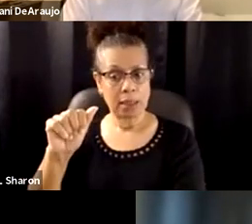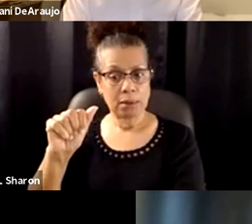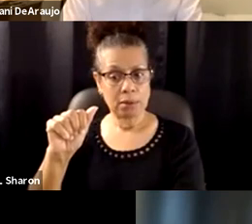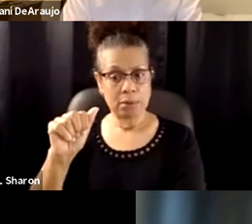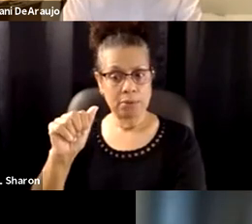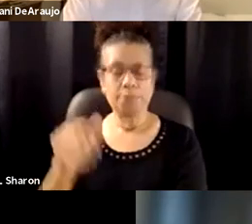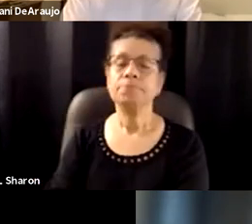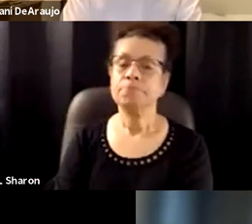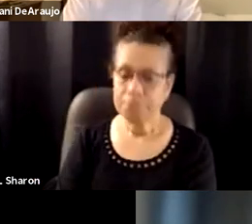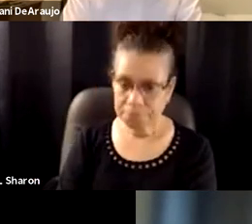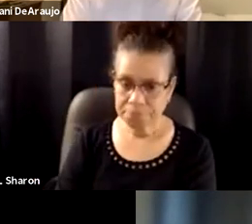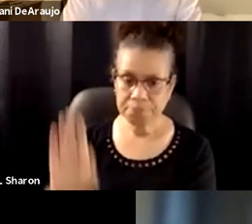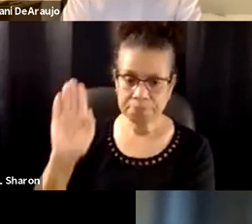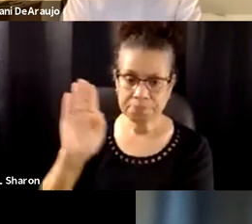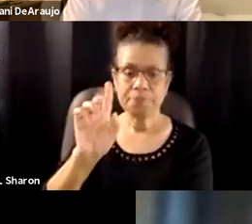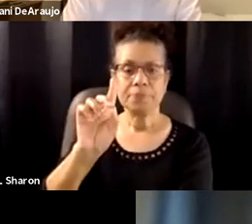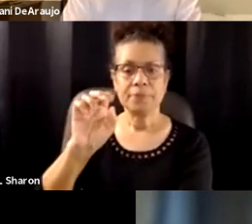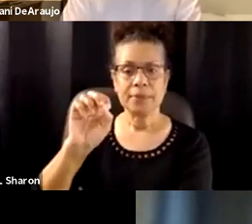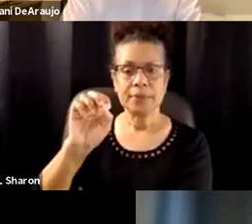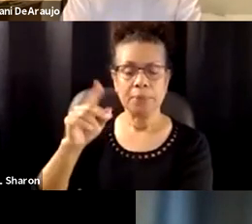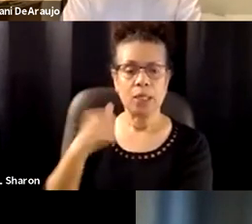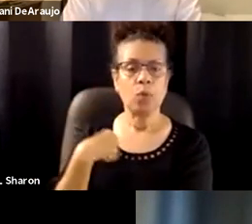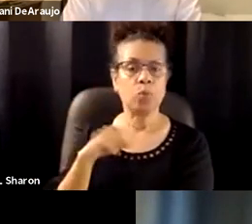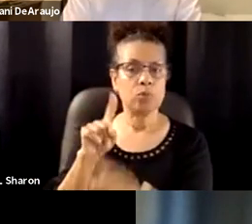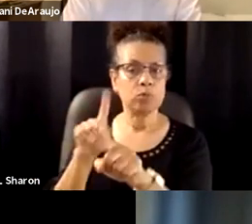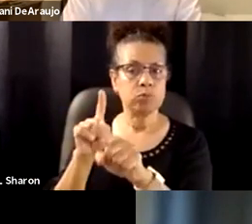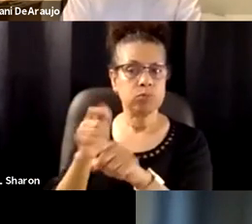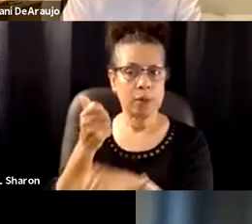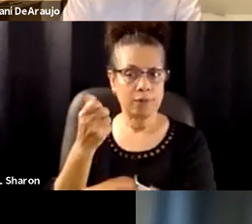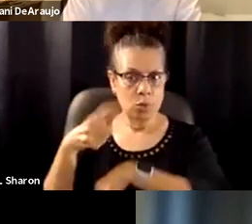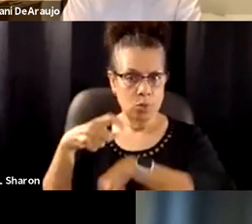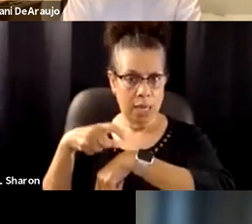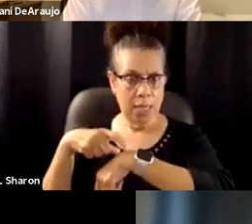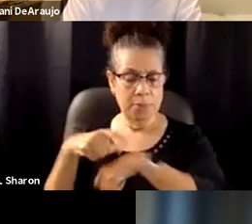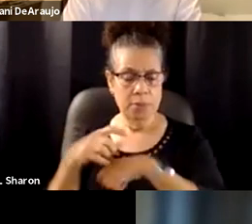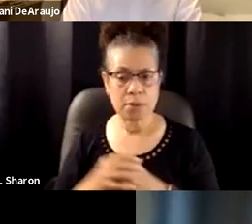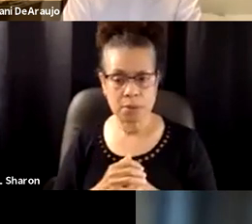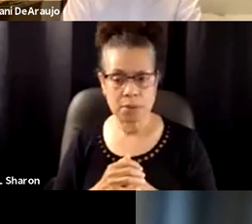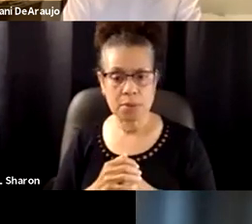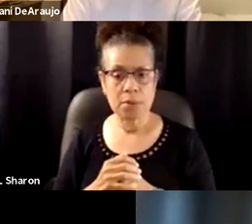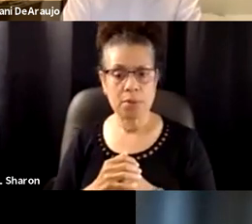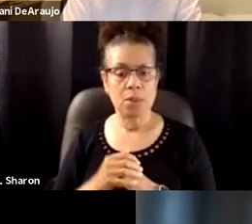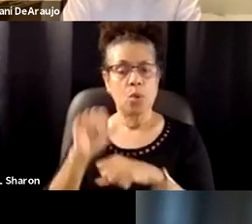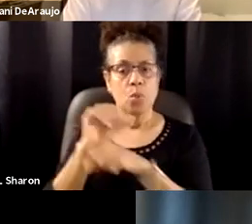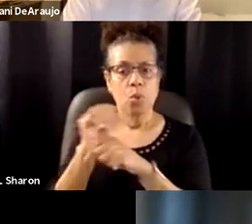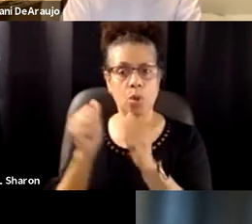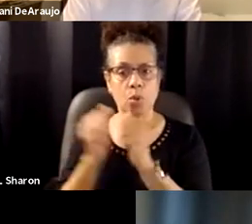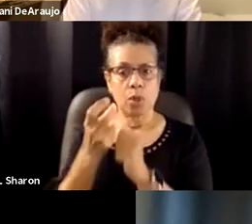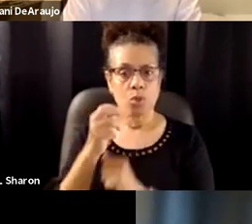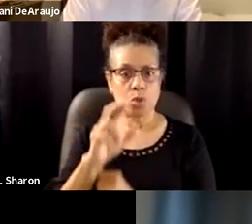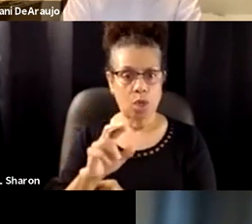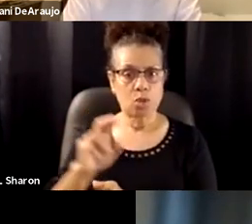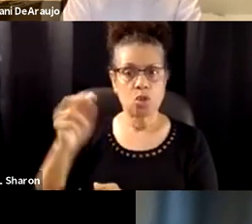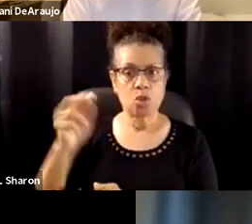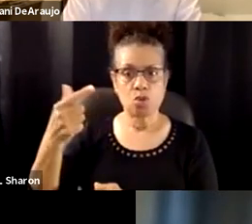sure yes we went over to the school a couple of times uh since the beginning of school and uh i worked with um dr walker gregory and her